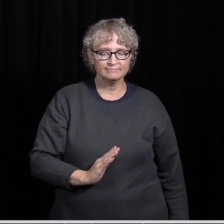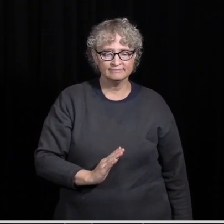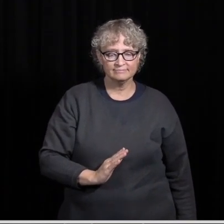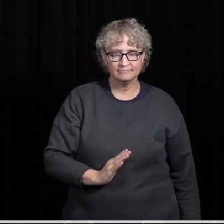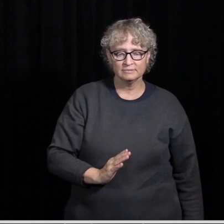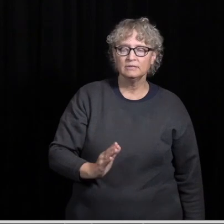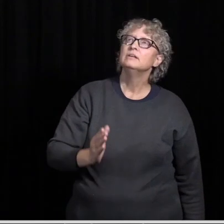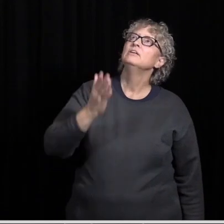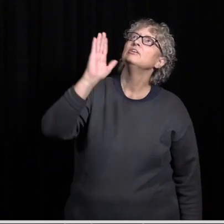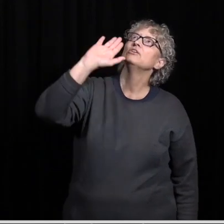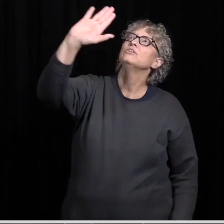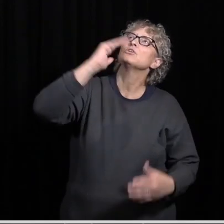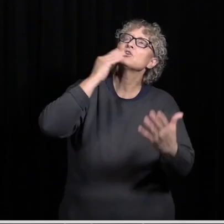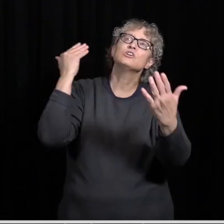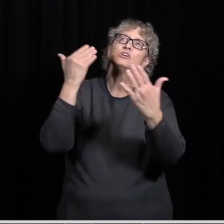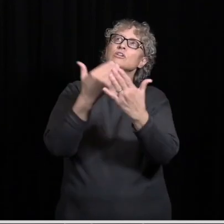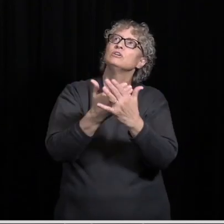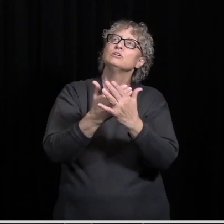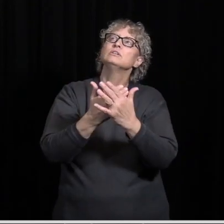God. Your goodness is